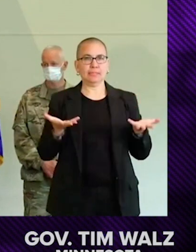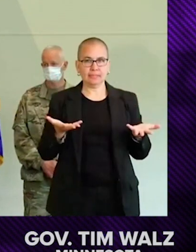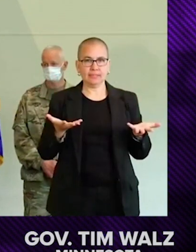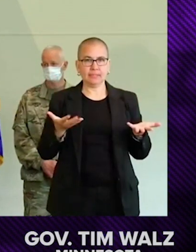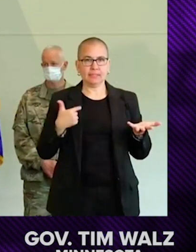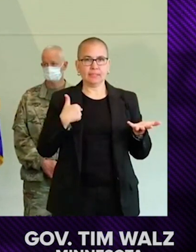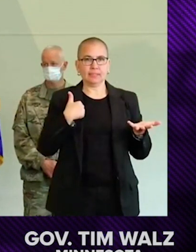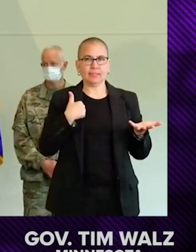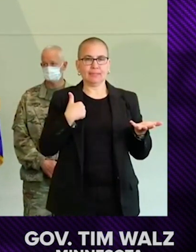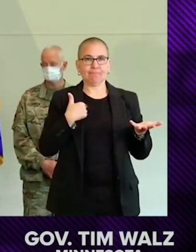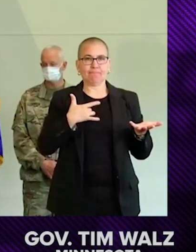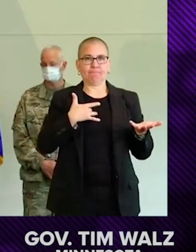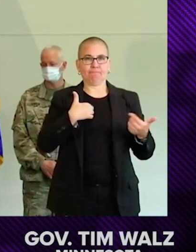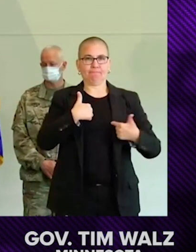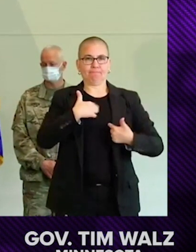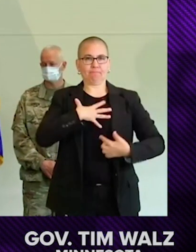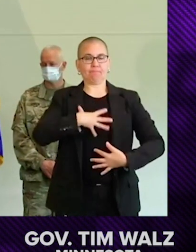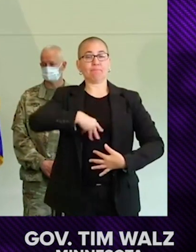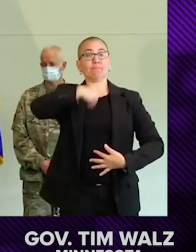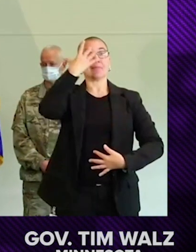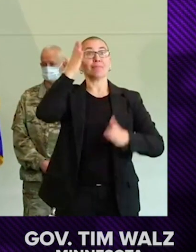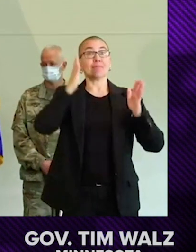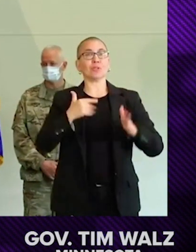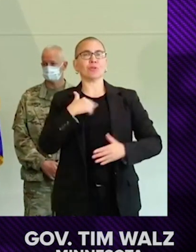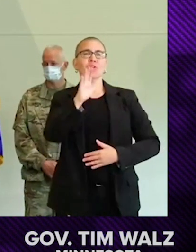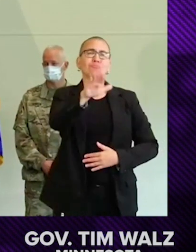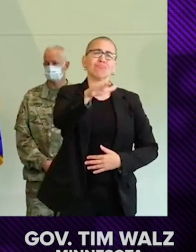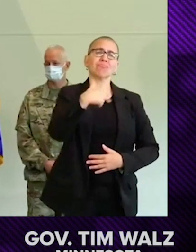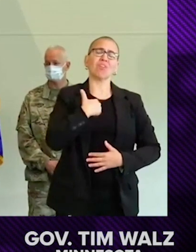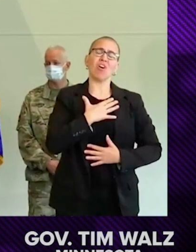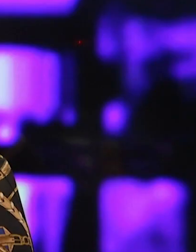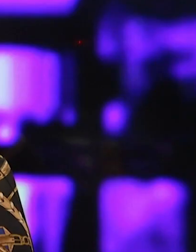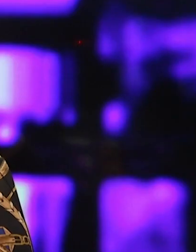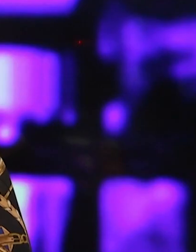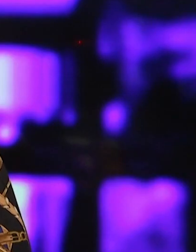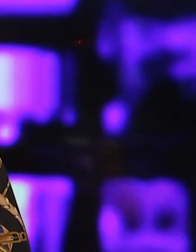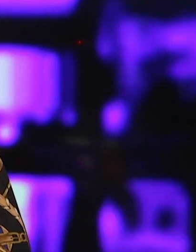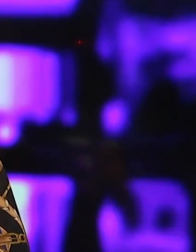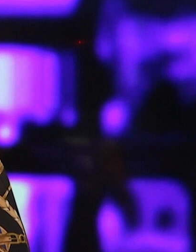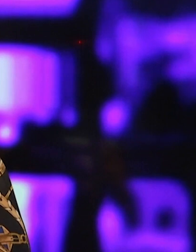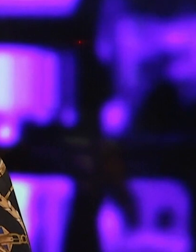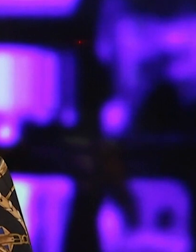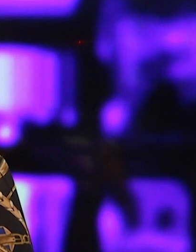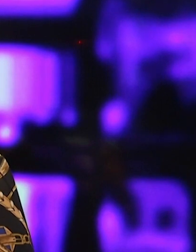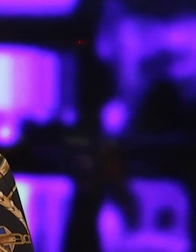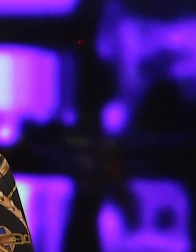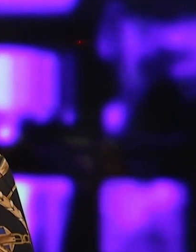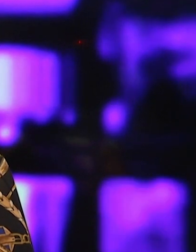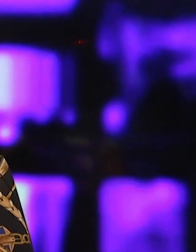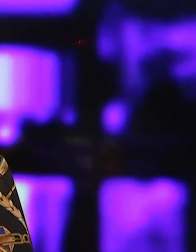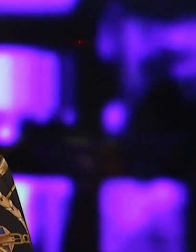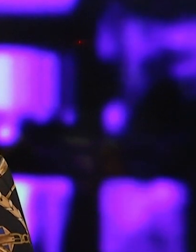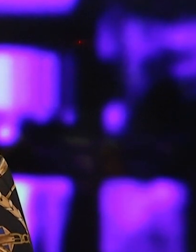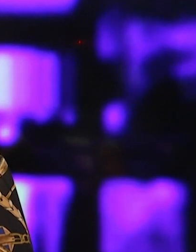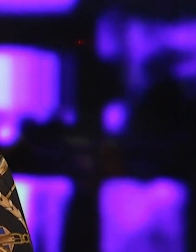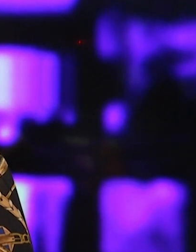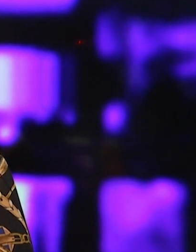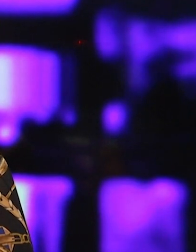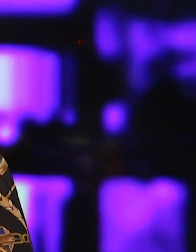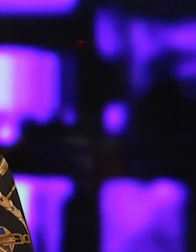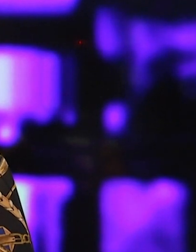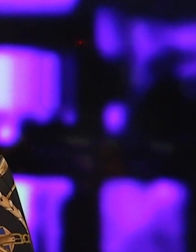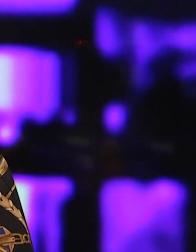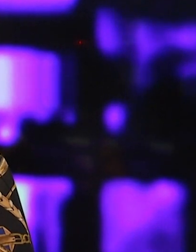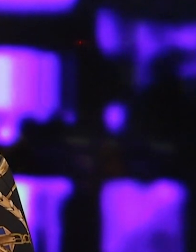without living those lived experiences of how very difficult that is. Well, listen, somebody that we all believe in